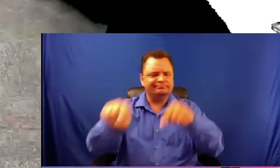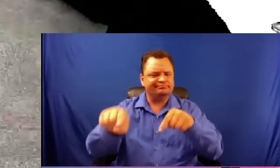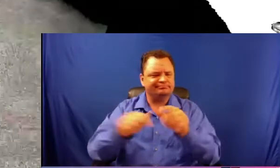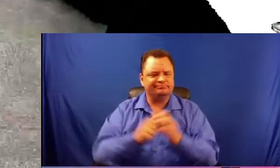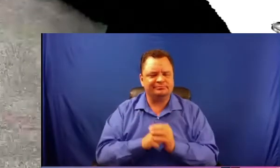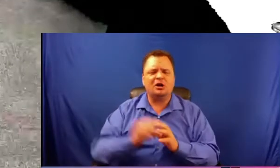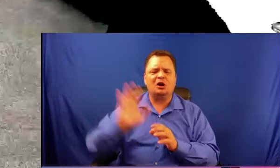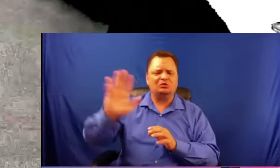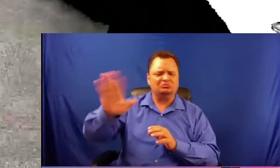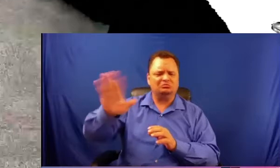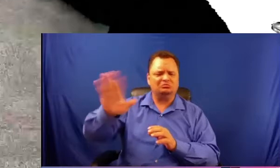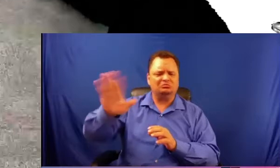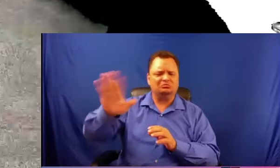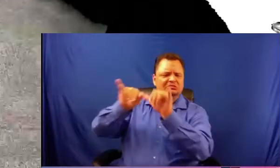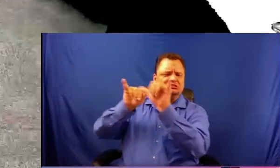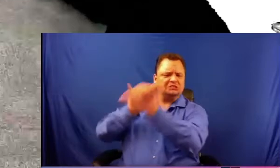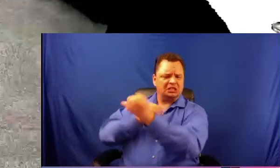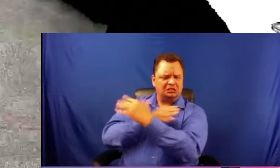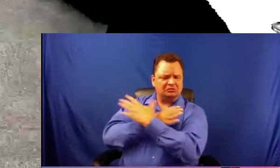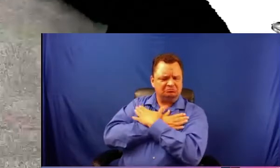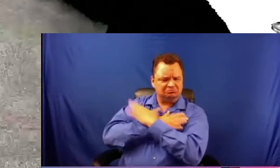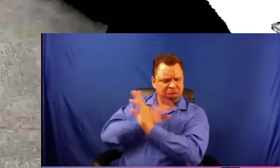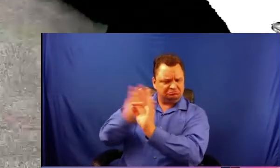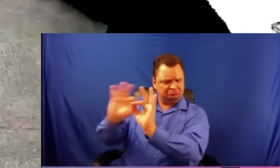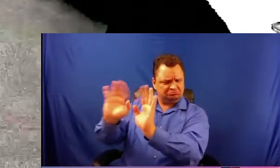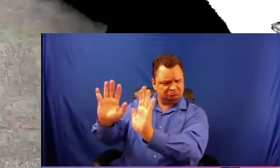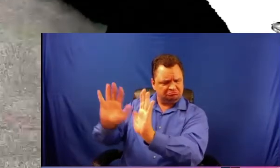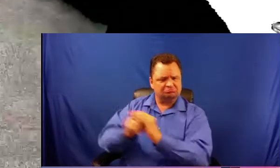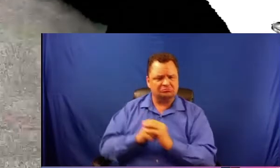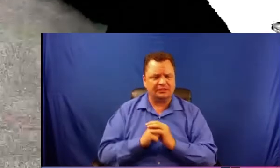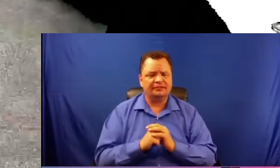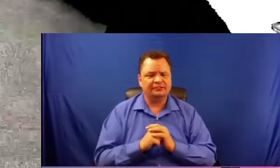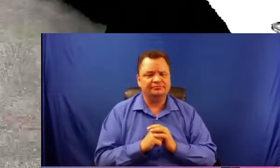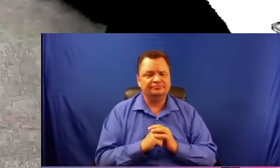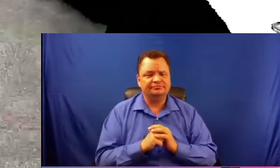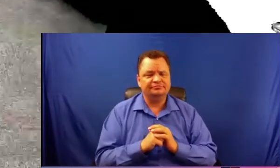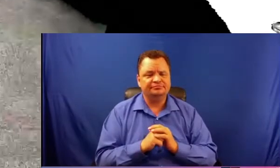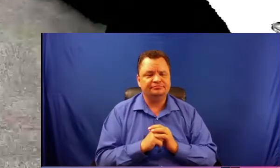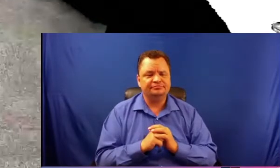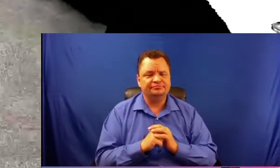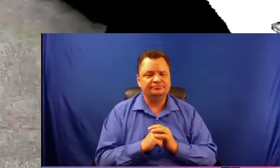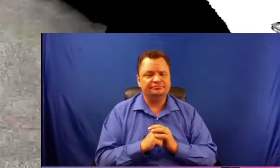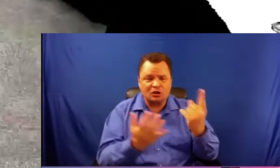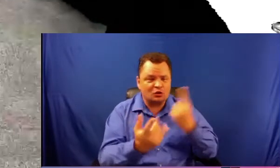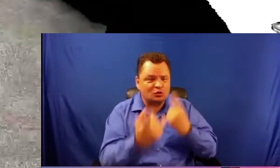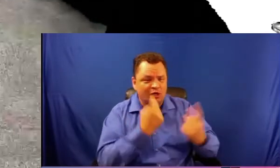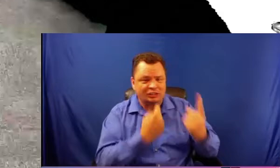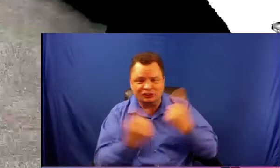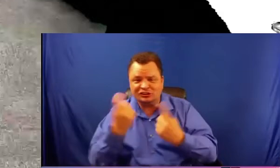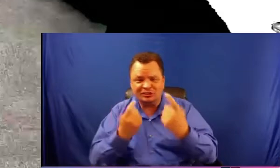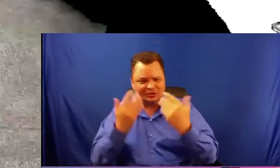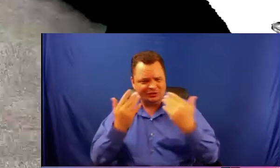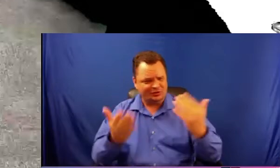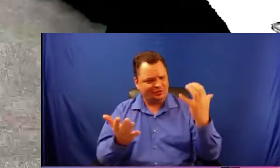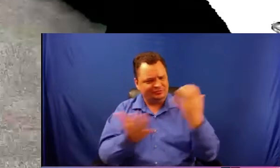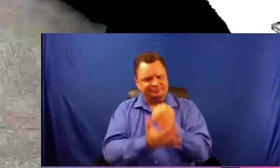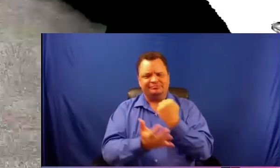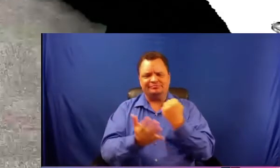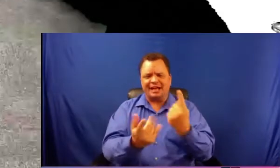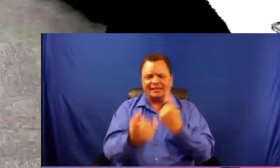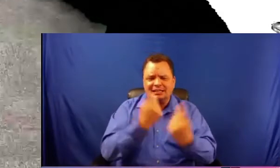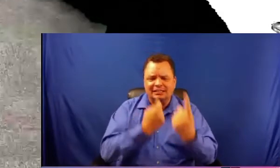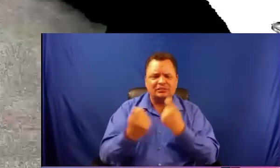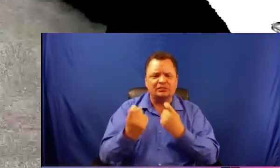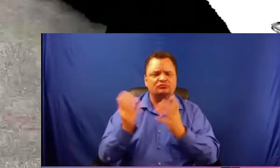right in. Raise your hand. Vicky's really good at recognizing that, and we'll